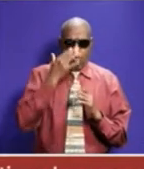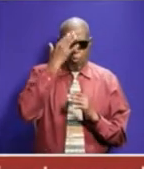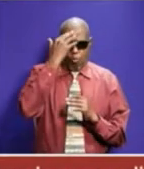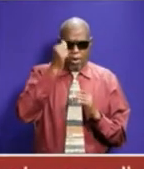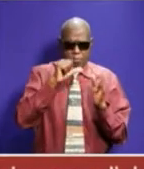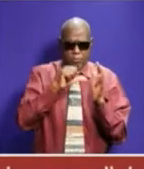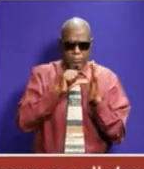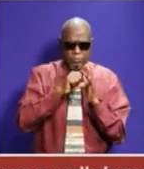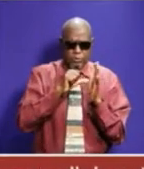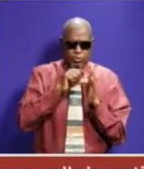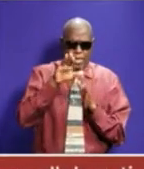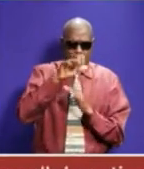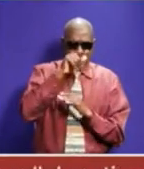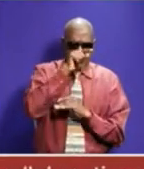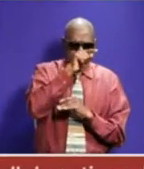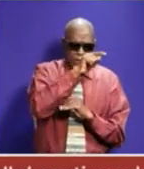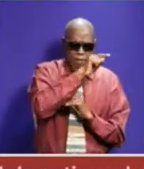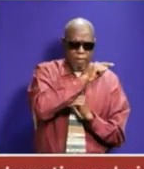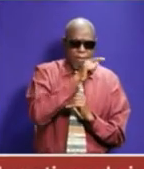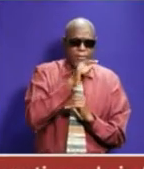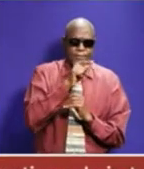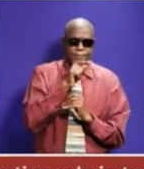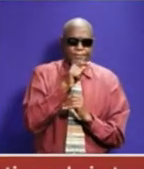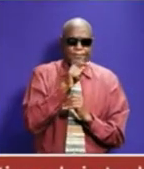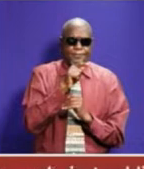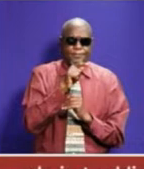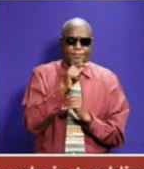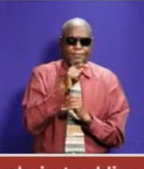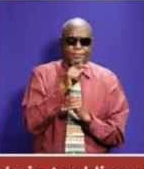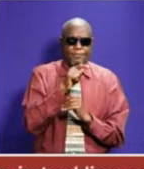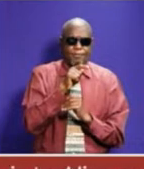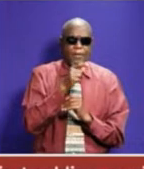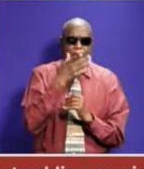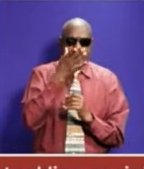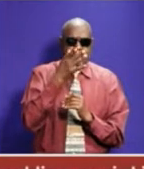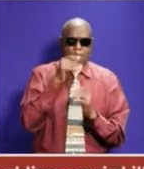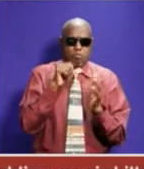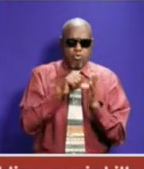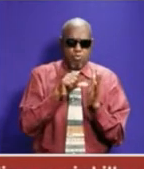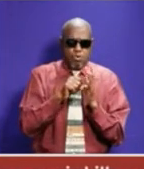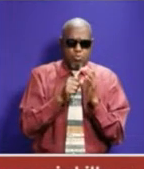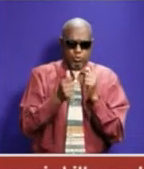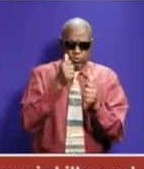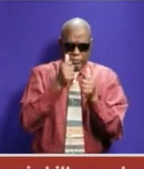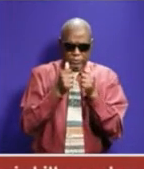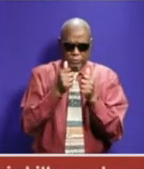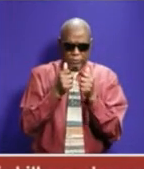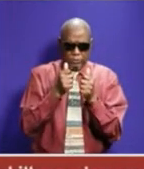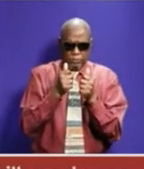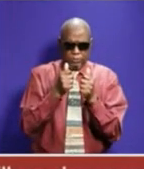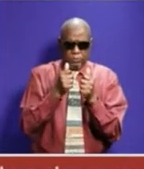matatizo katika sehemu hiyo, kati yake ni matatizo ya